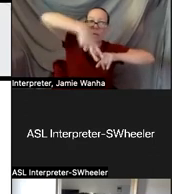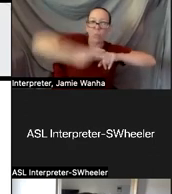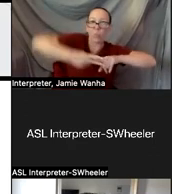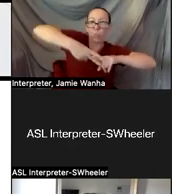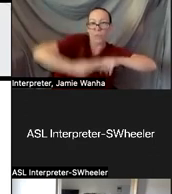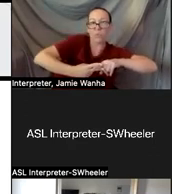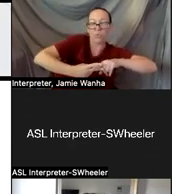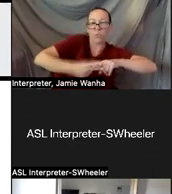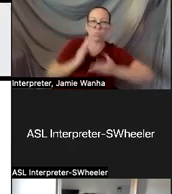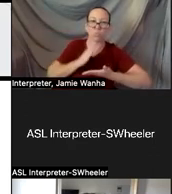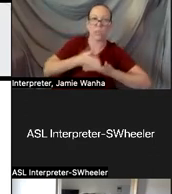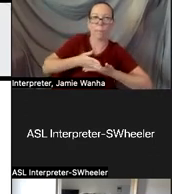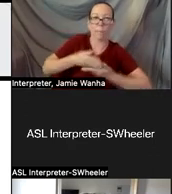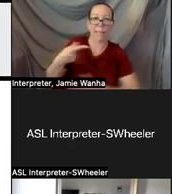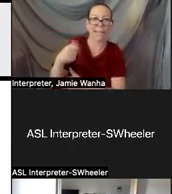slide.